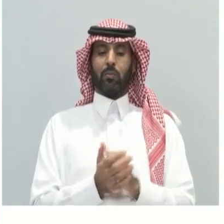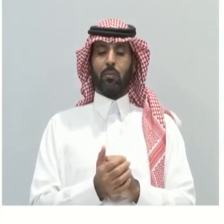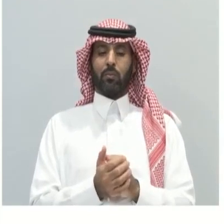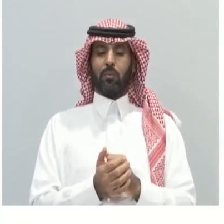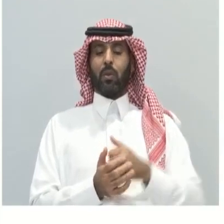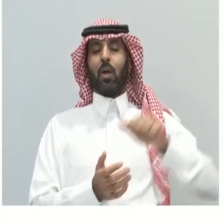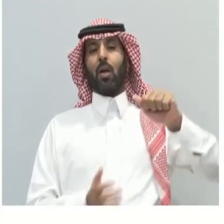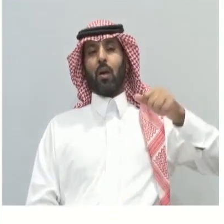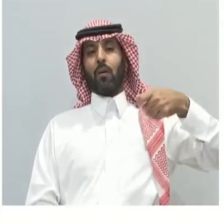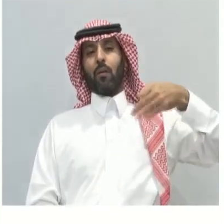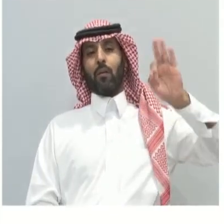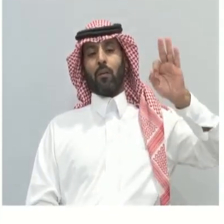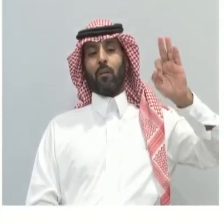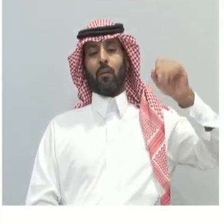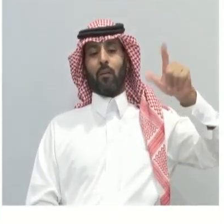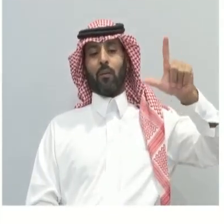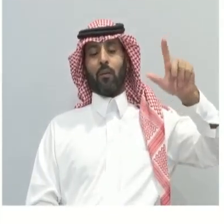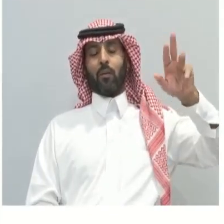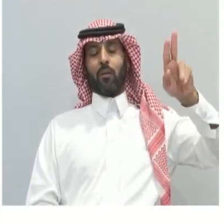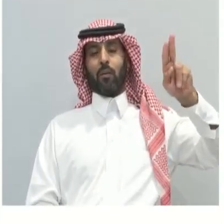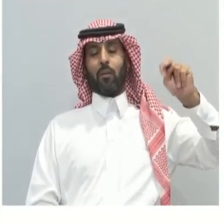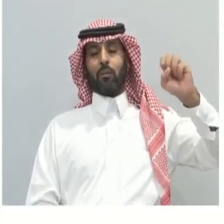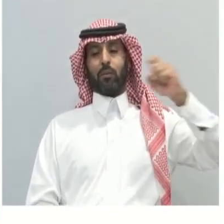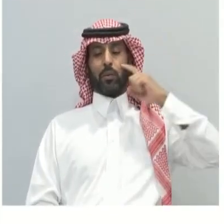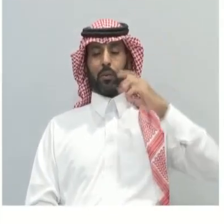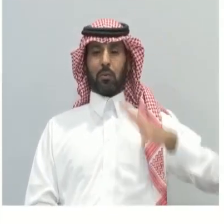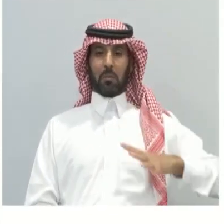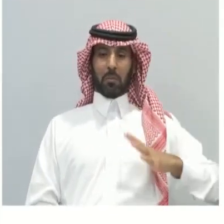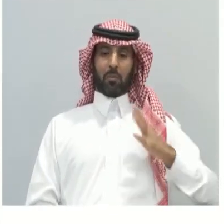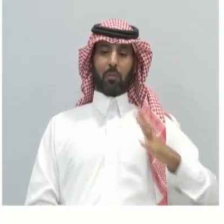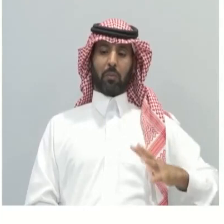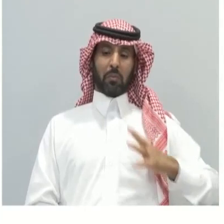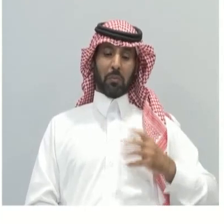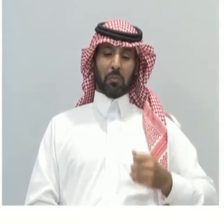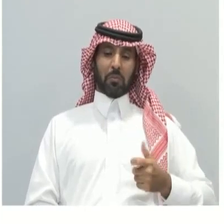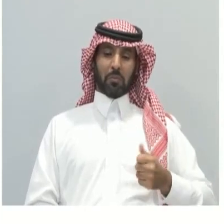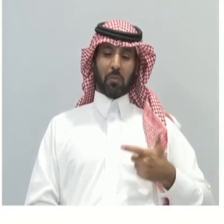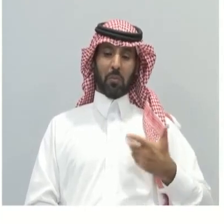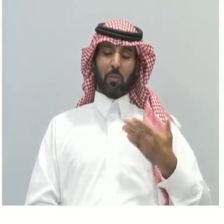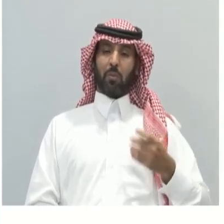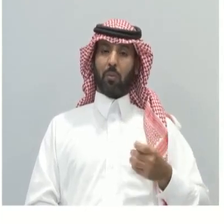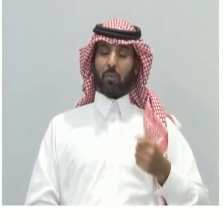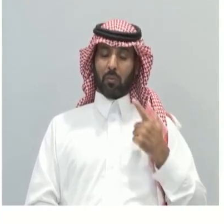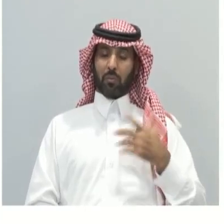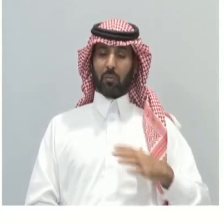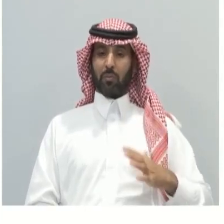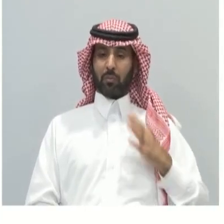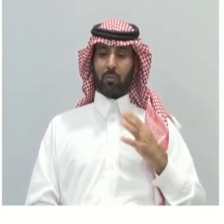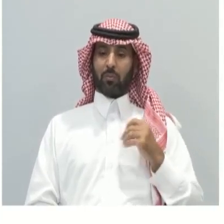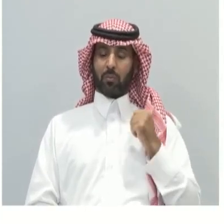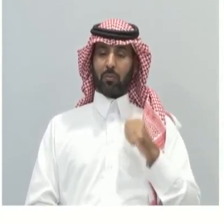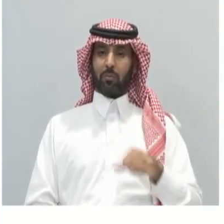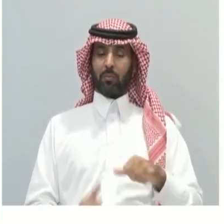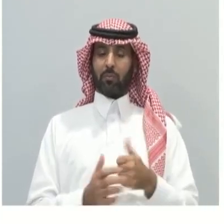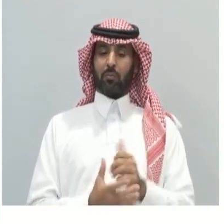Affluence, if you remember affluence meaning, yes, to be rich and wealthy and having possessions, expensive